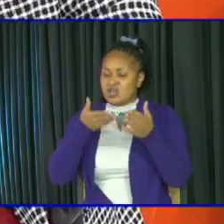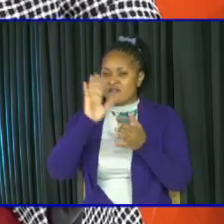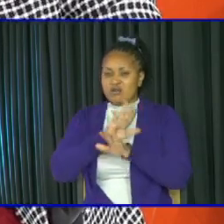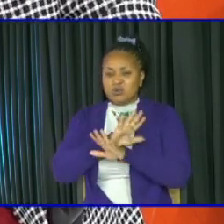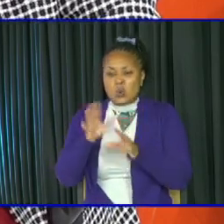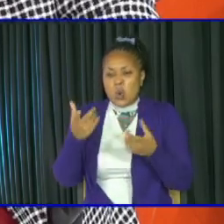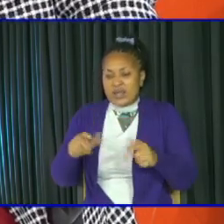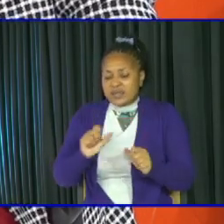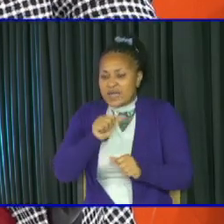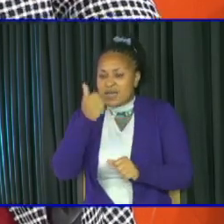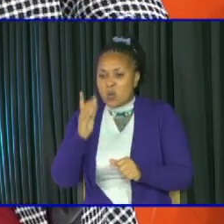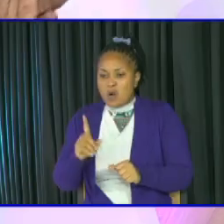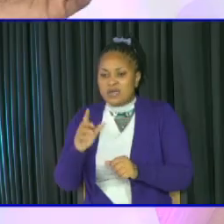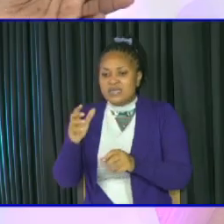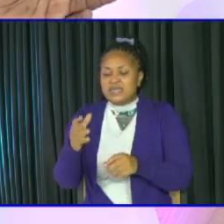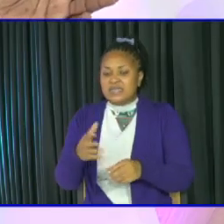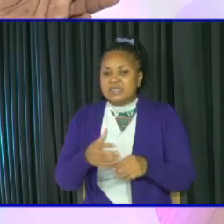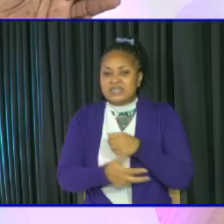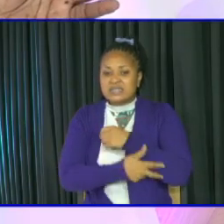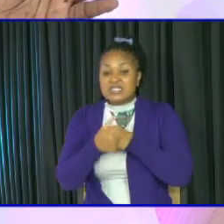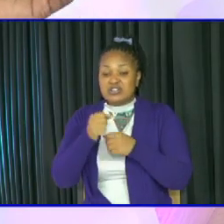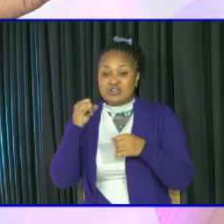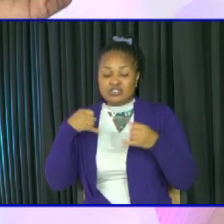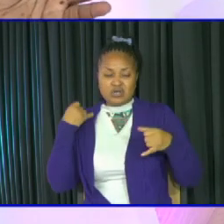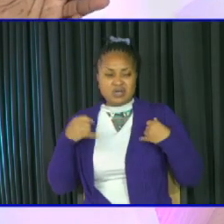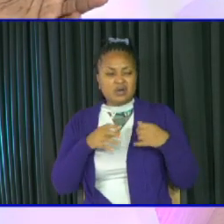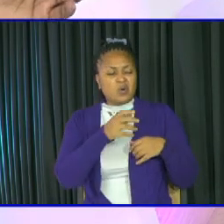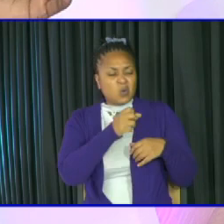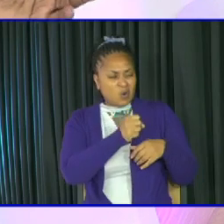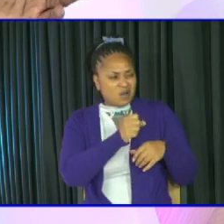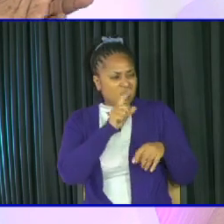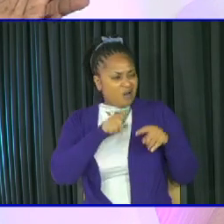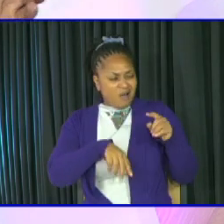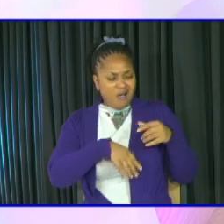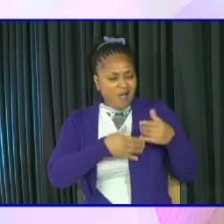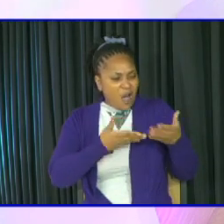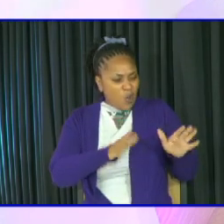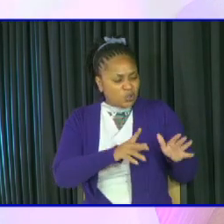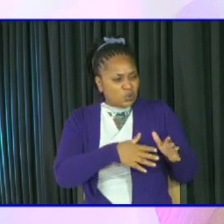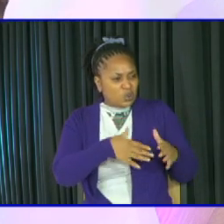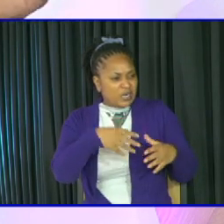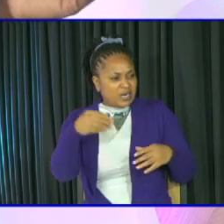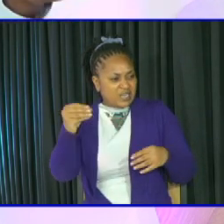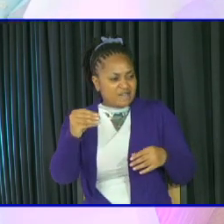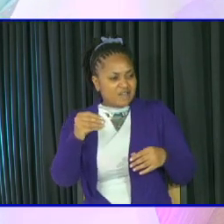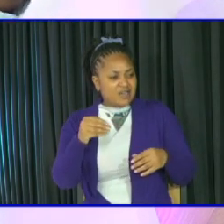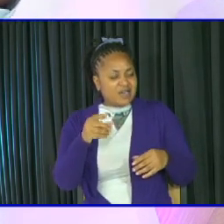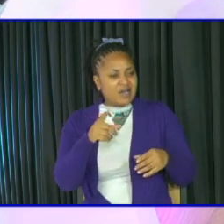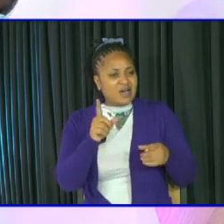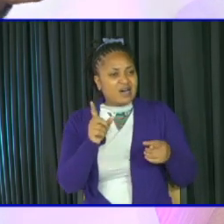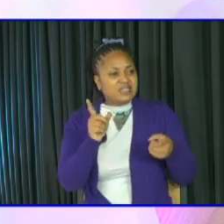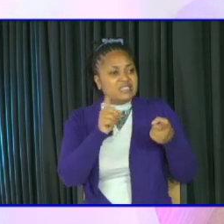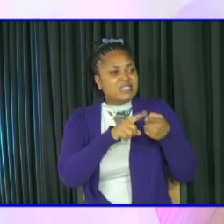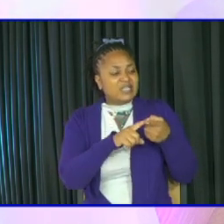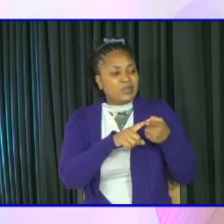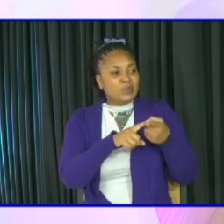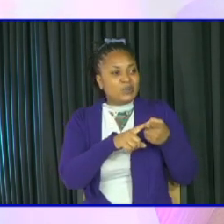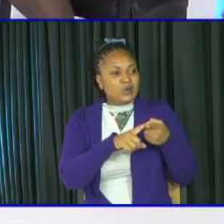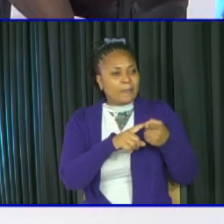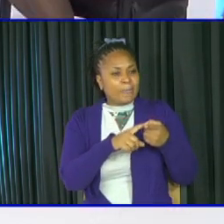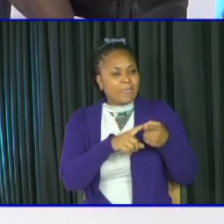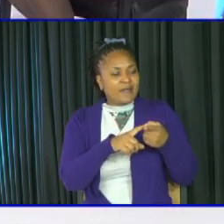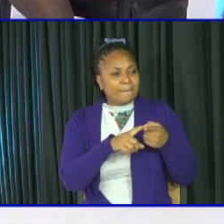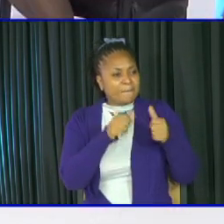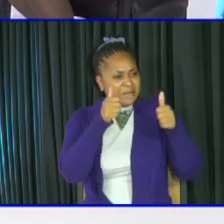meet when Jesus comes. You know, I can't let you go until you actually big up Elder Michael. Because oh, my darling. I need you to